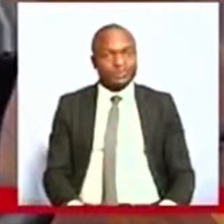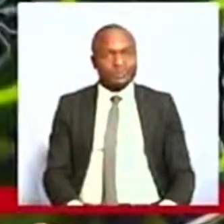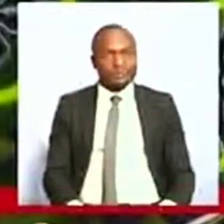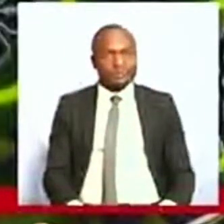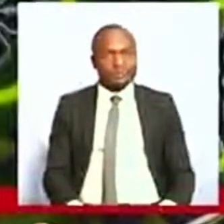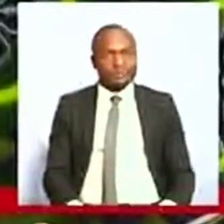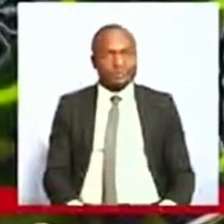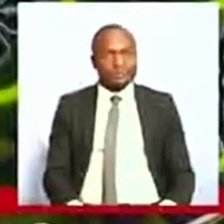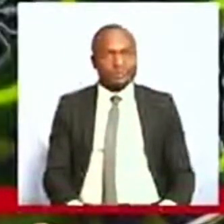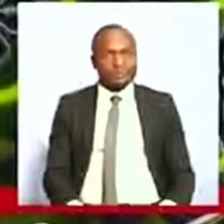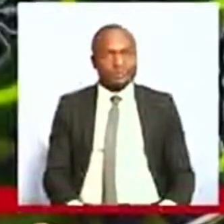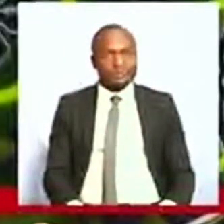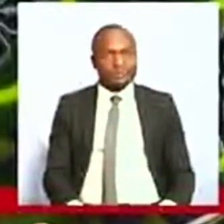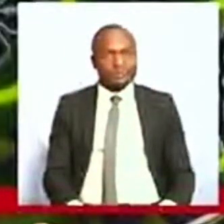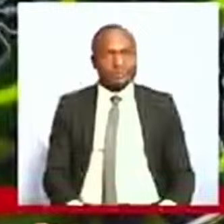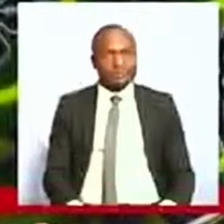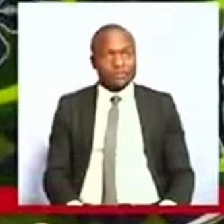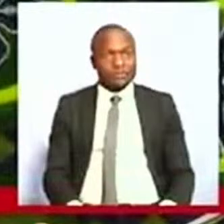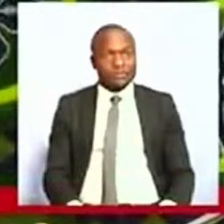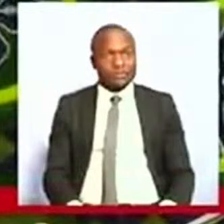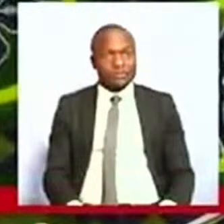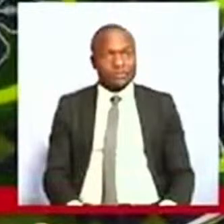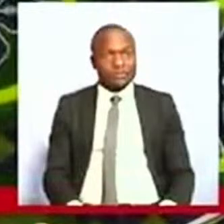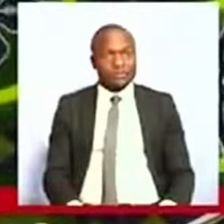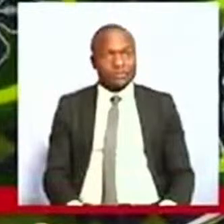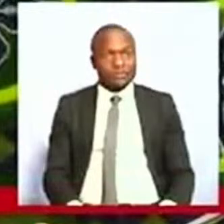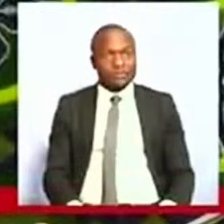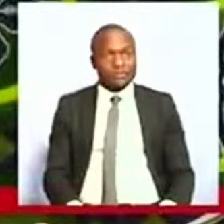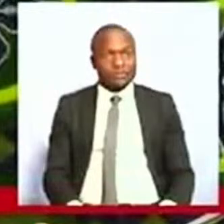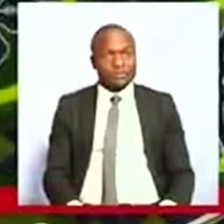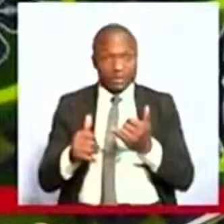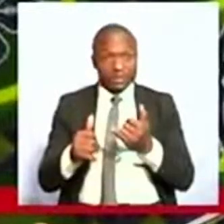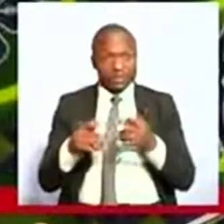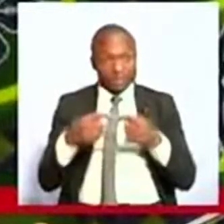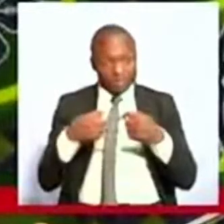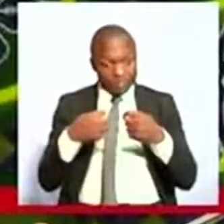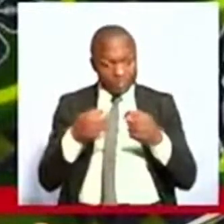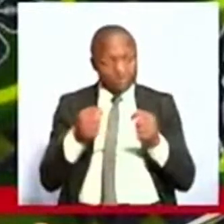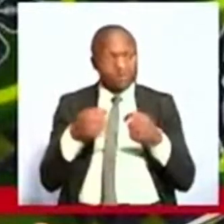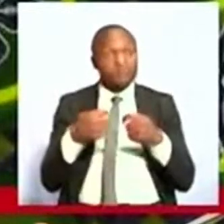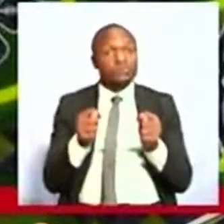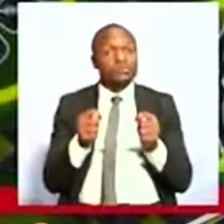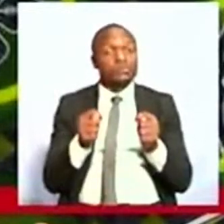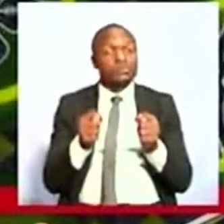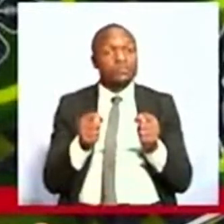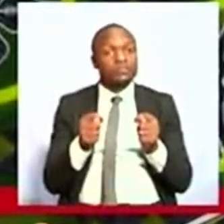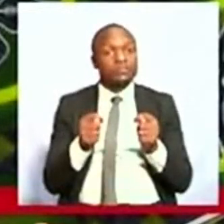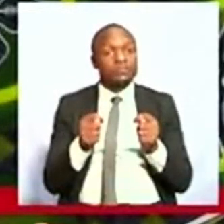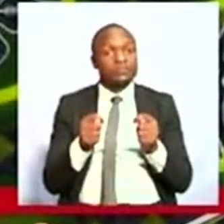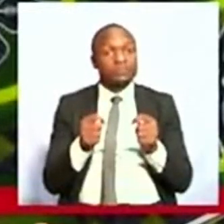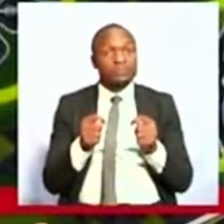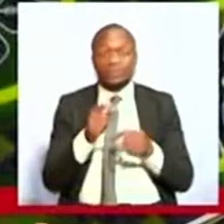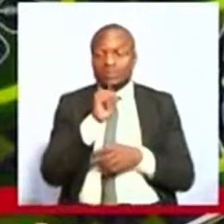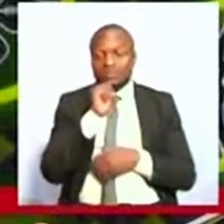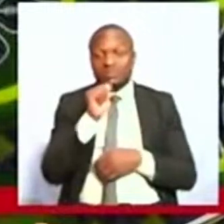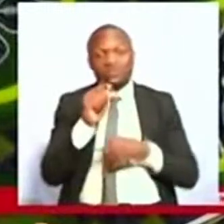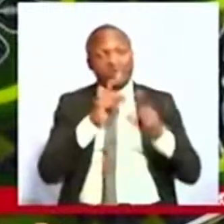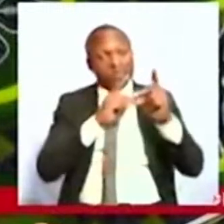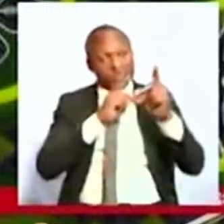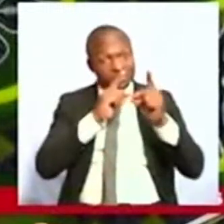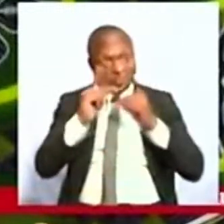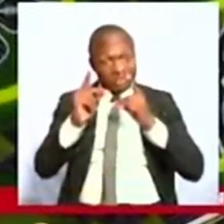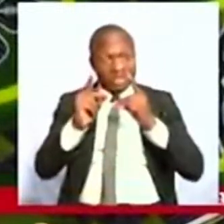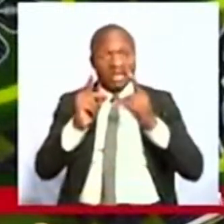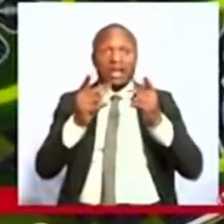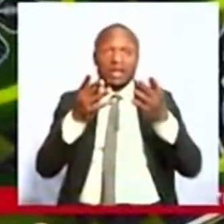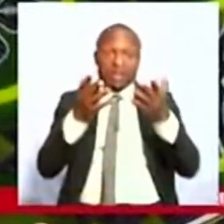go ahead with the closing remarks. Madam, I'm trying to, I'm not a prophet, but I just want